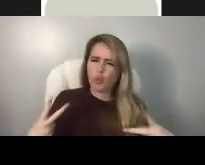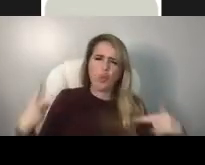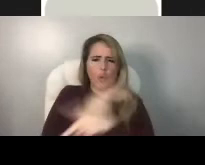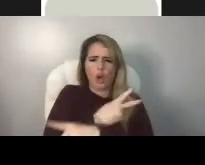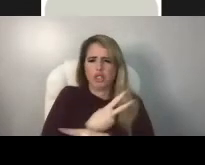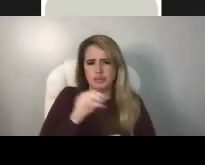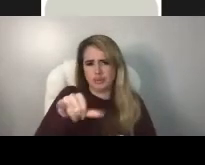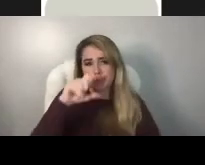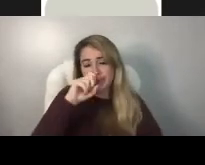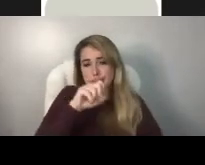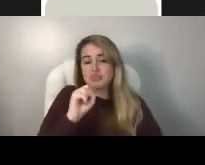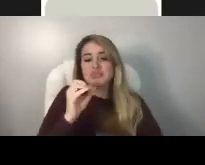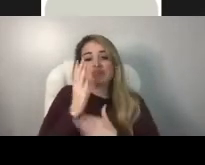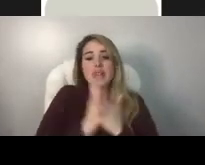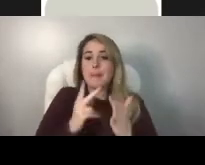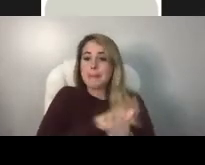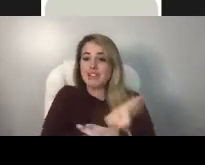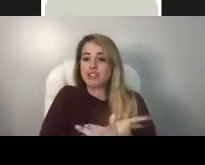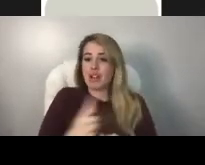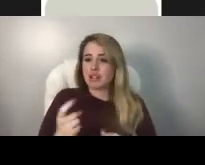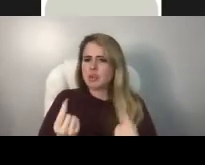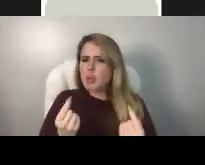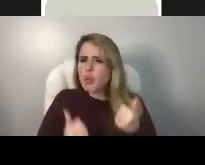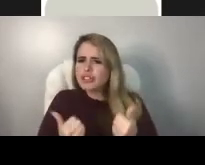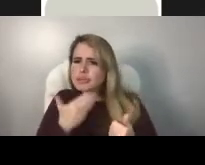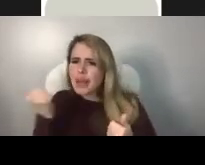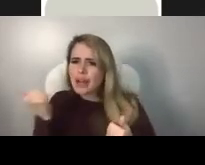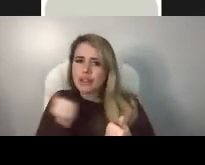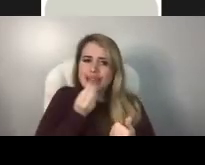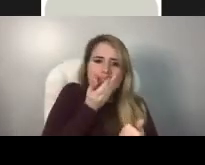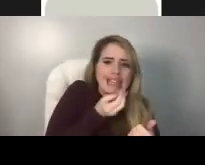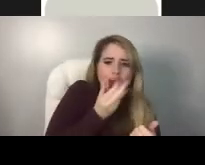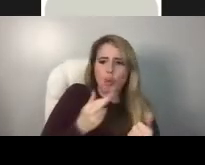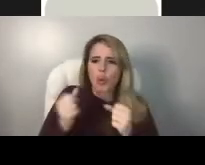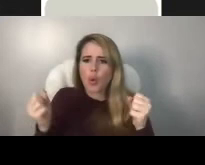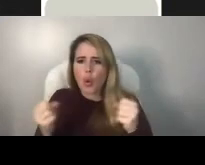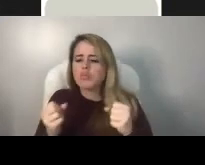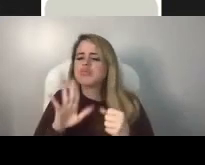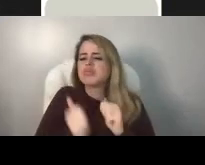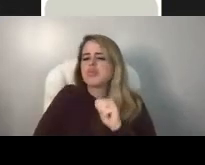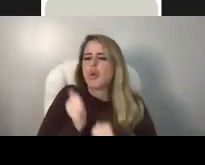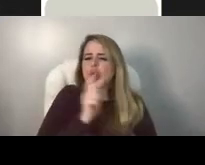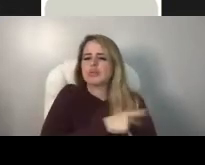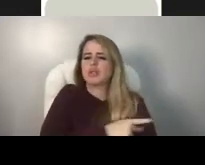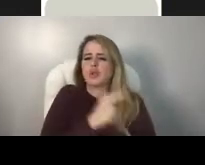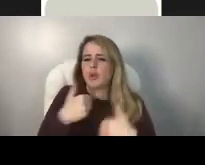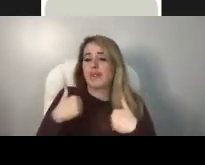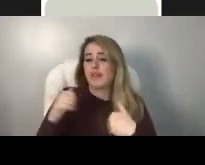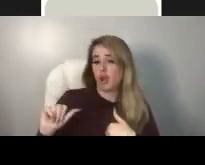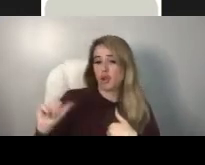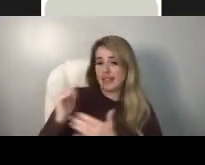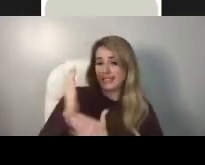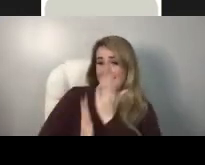So patients will always ask me, what works better, heat or cold? And generally, patients with arthritis in their hands